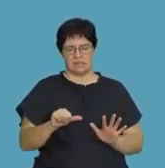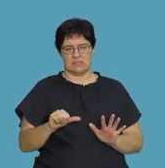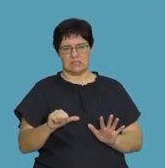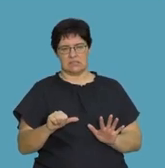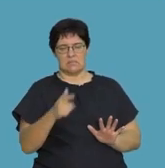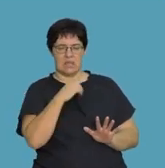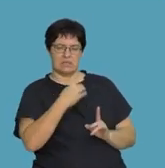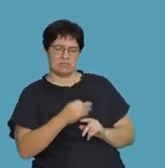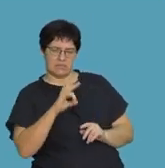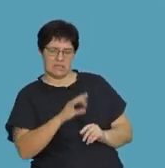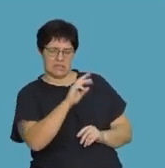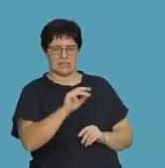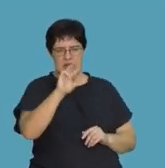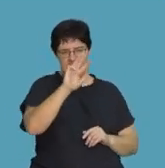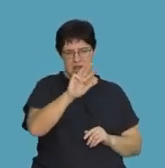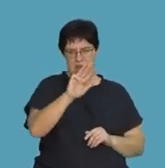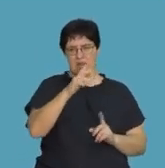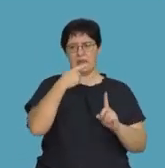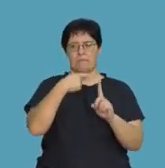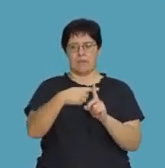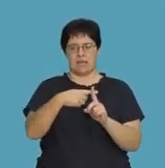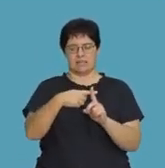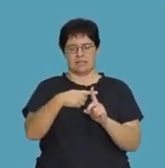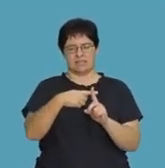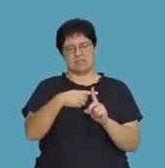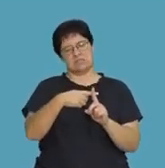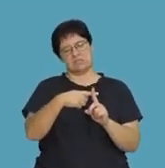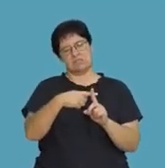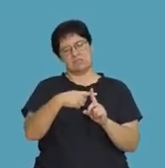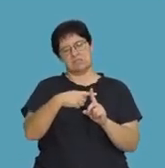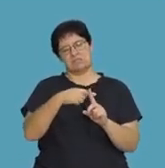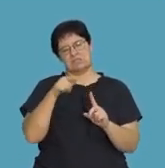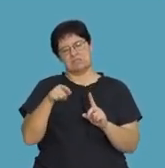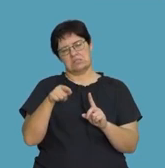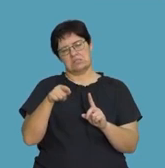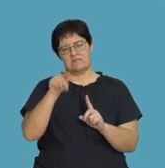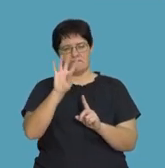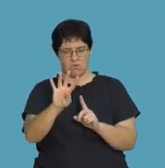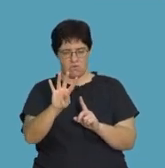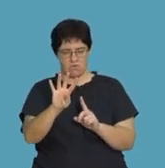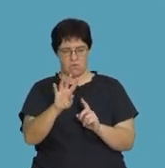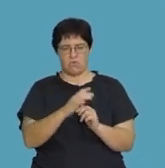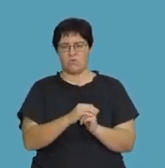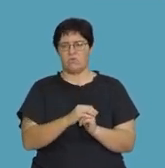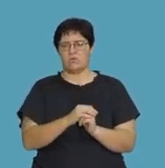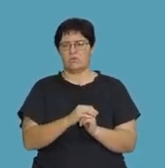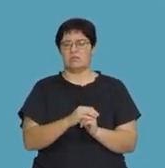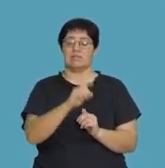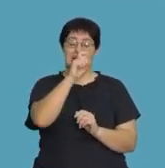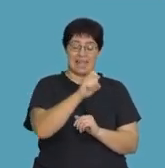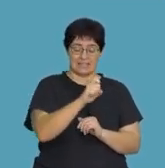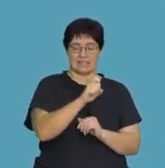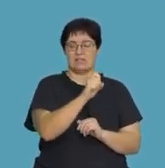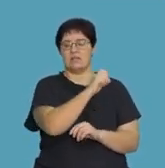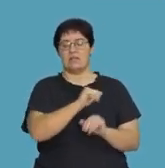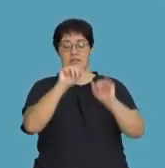it by 3. So that's 9 plus that 6 there, that 4 I mean. So it will be x to